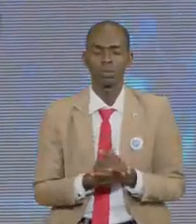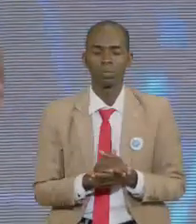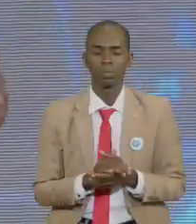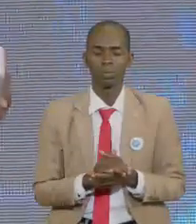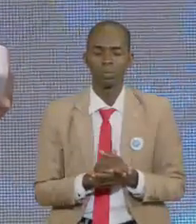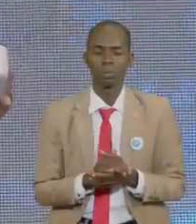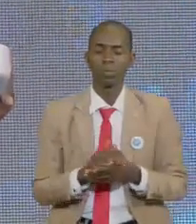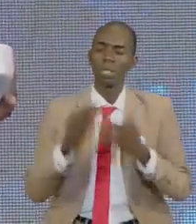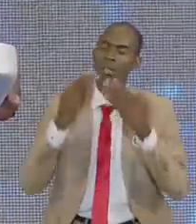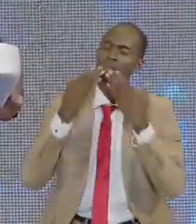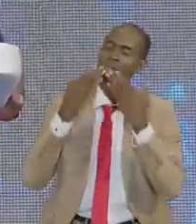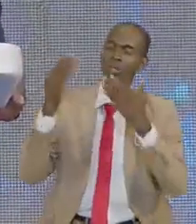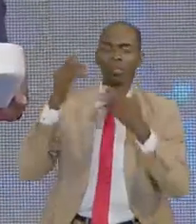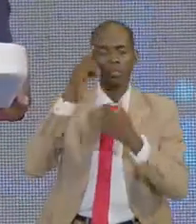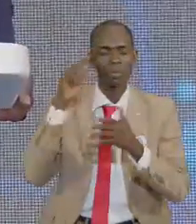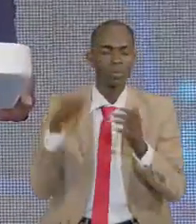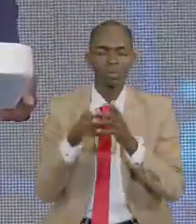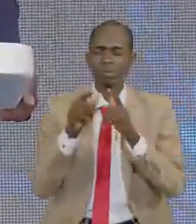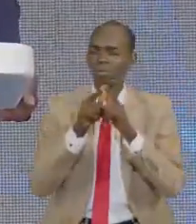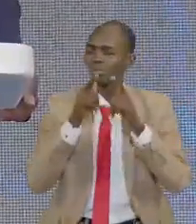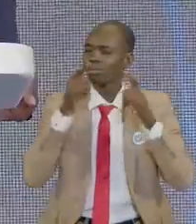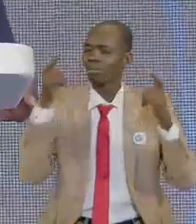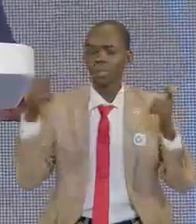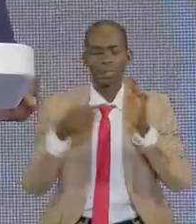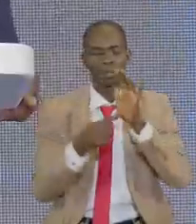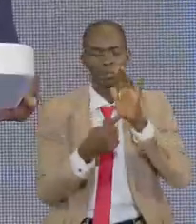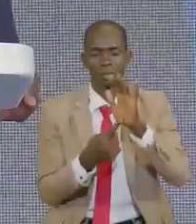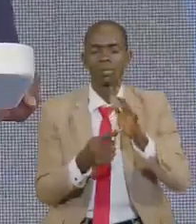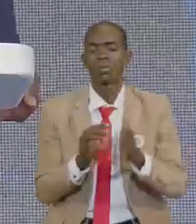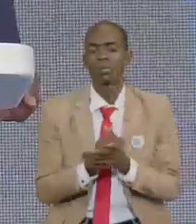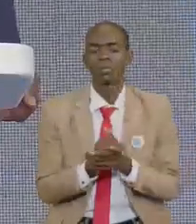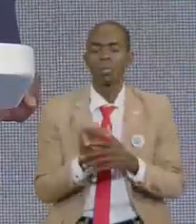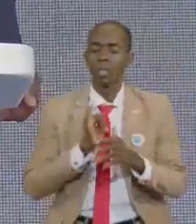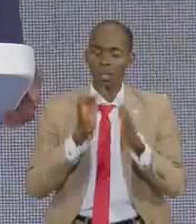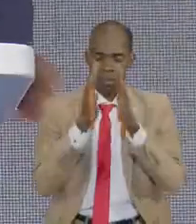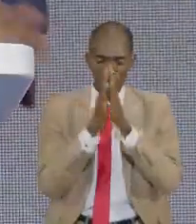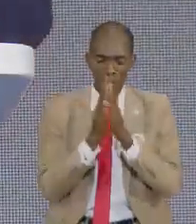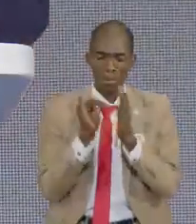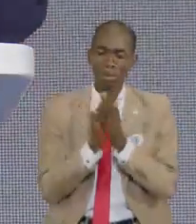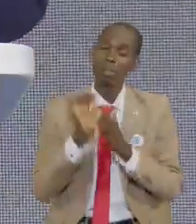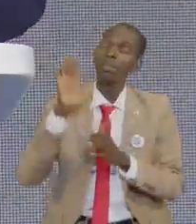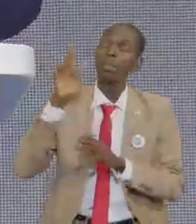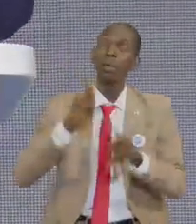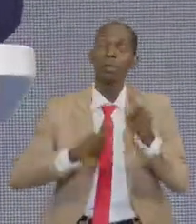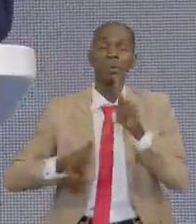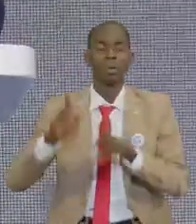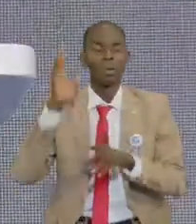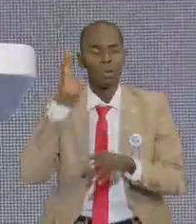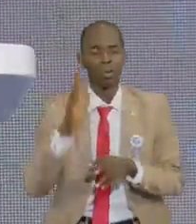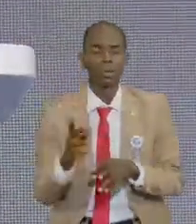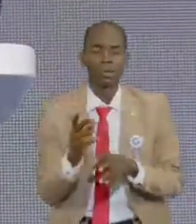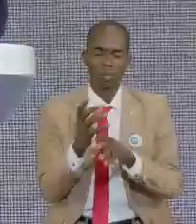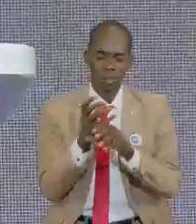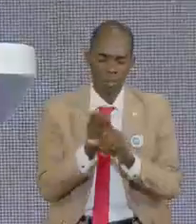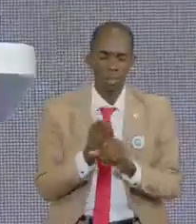Thank you for this great revelation. I pray that your people will receive and believe